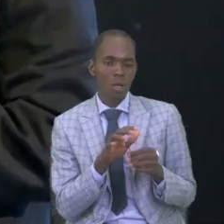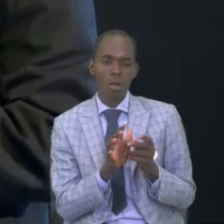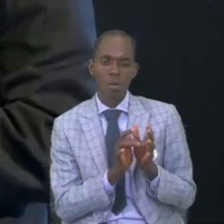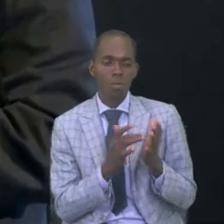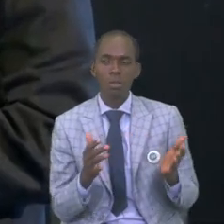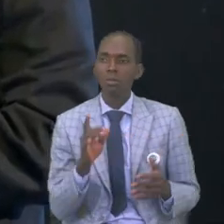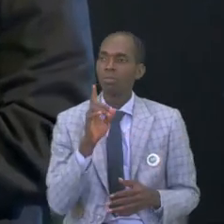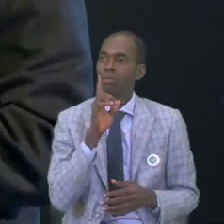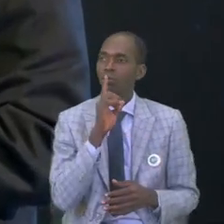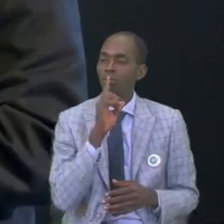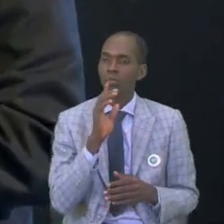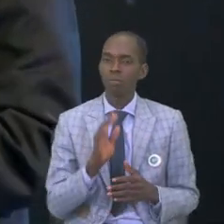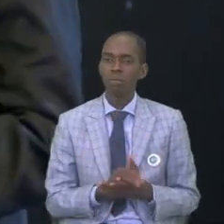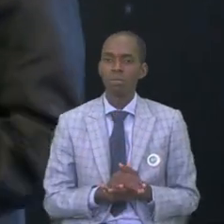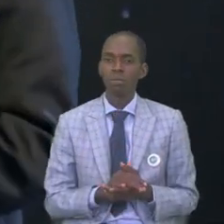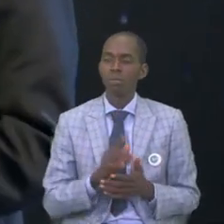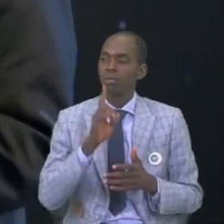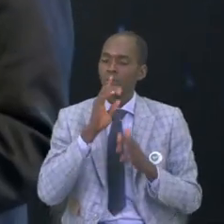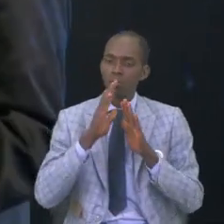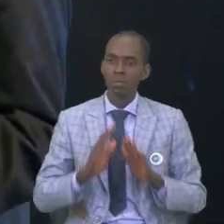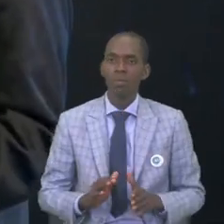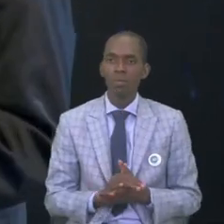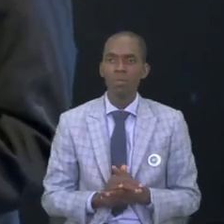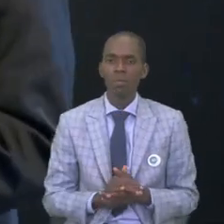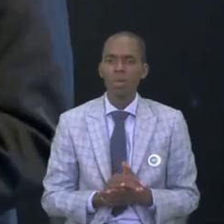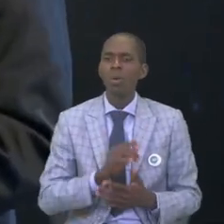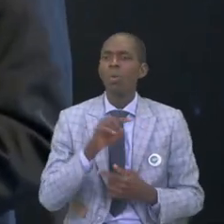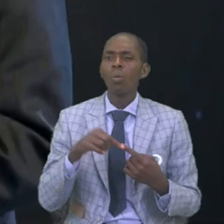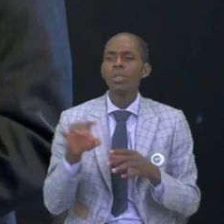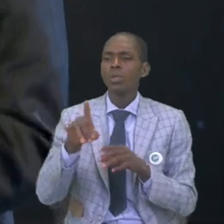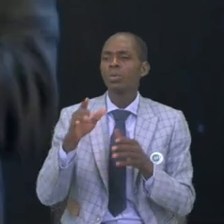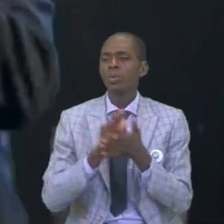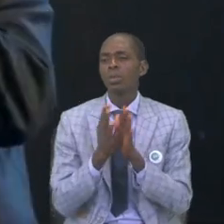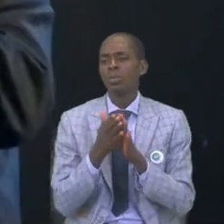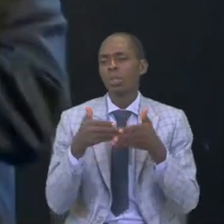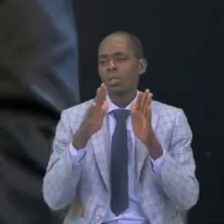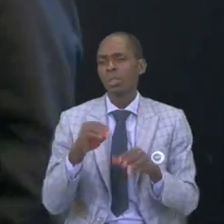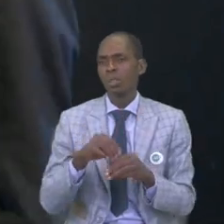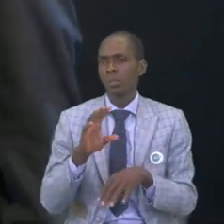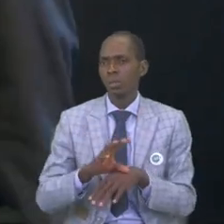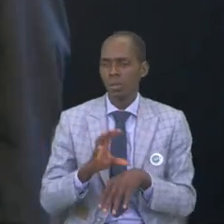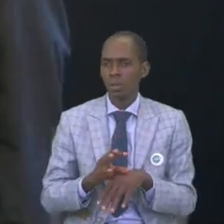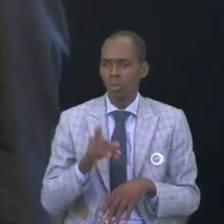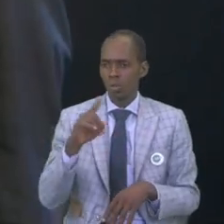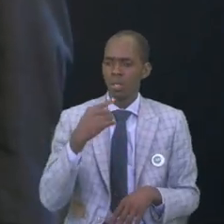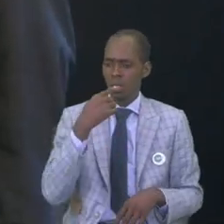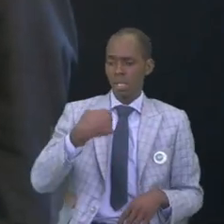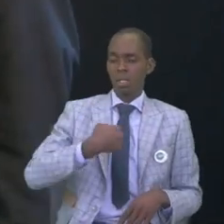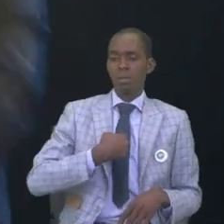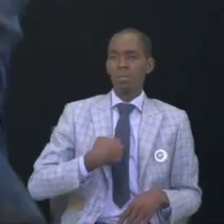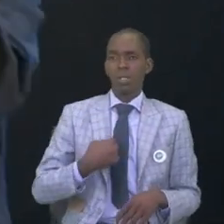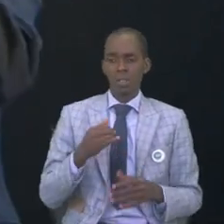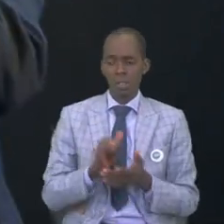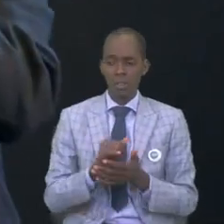shut up, young man. When did you become a leader in the church? And you are telling me that this is what Christ